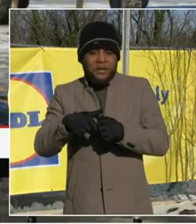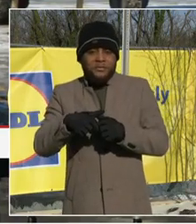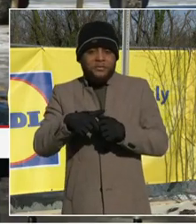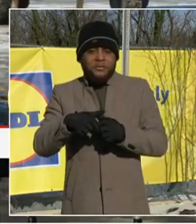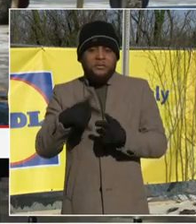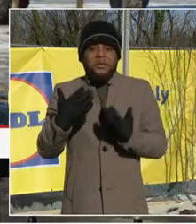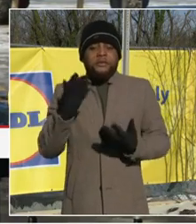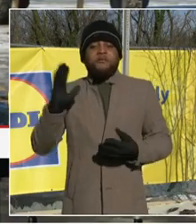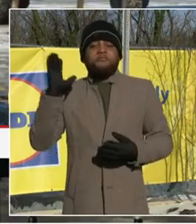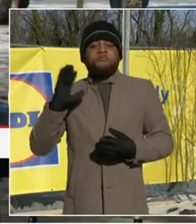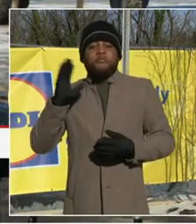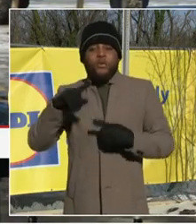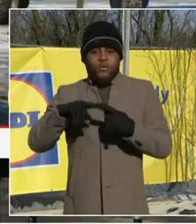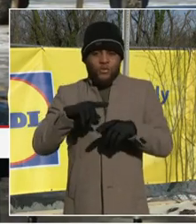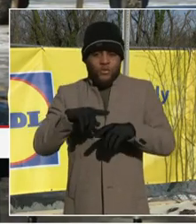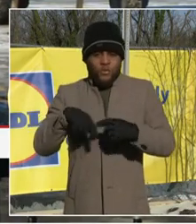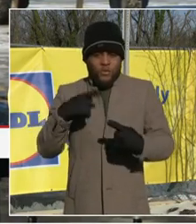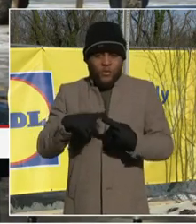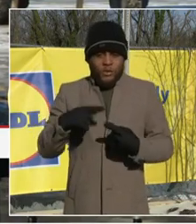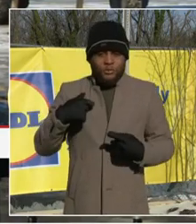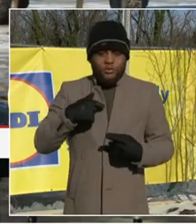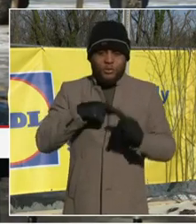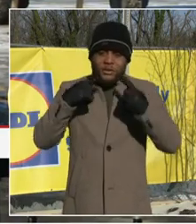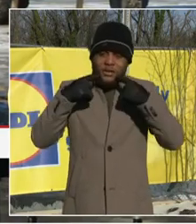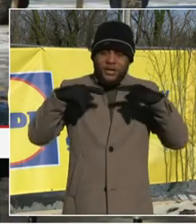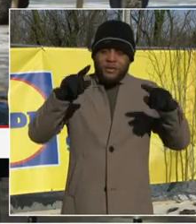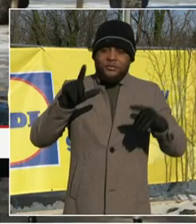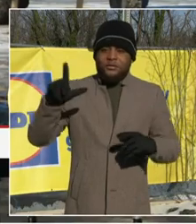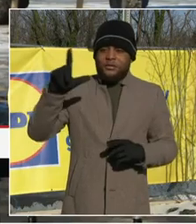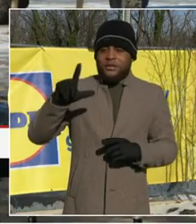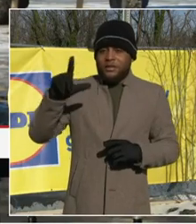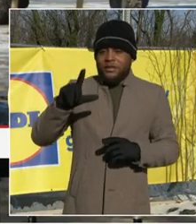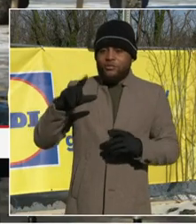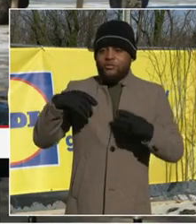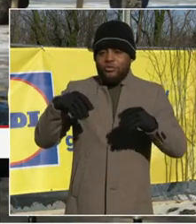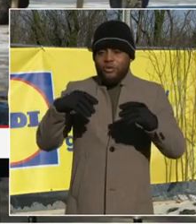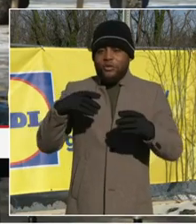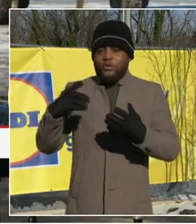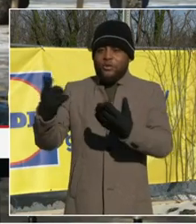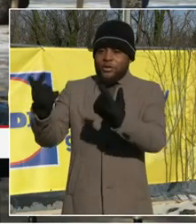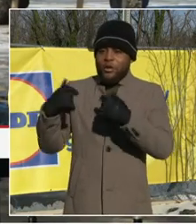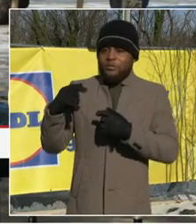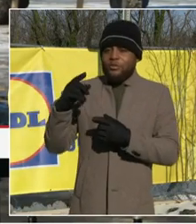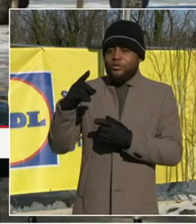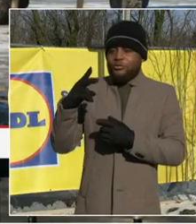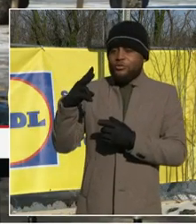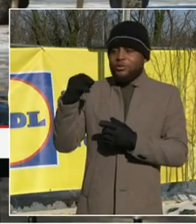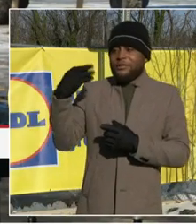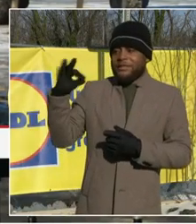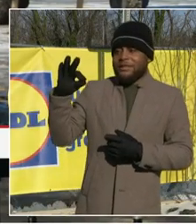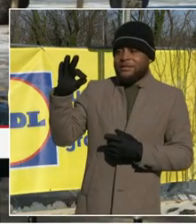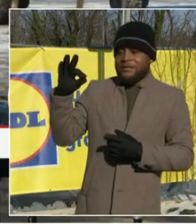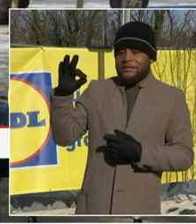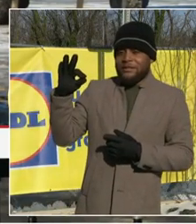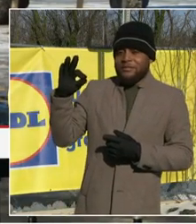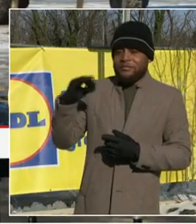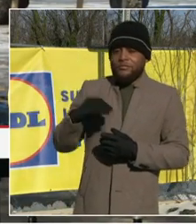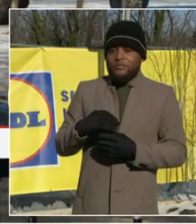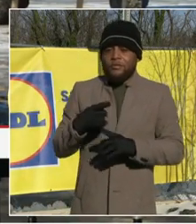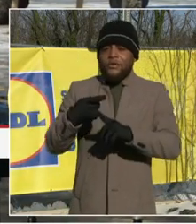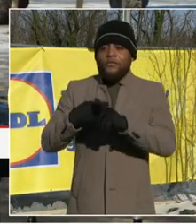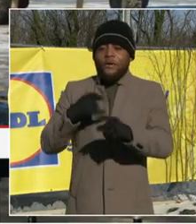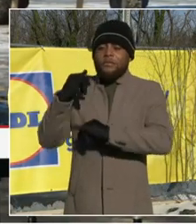we announced that Lidl would be coming to Washington, D.C. in 2019 from the International